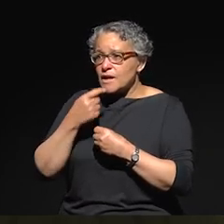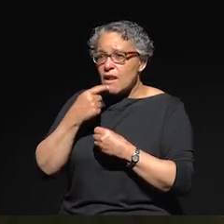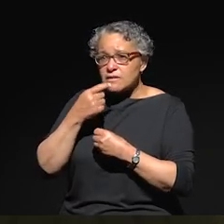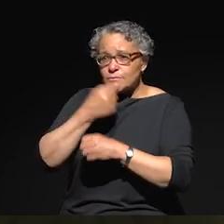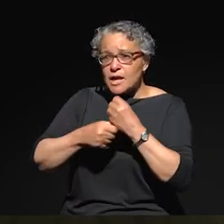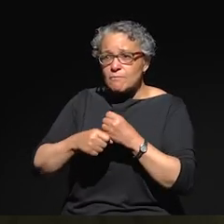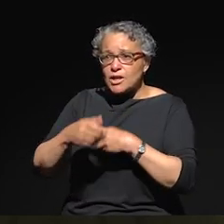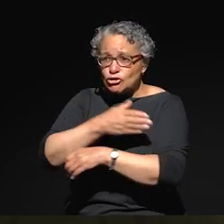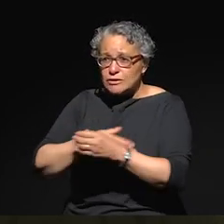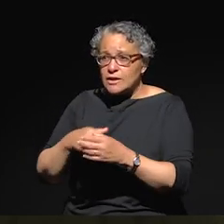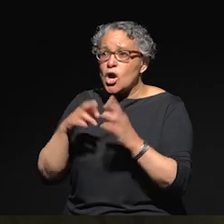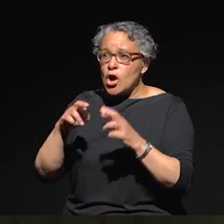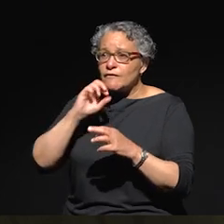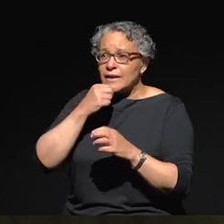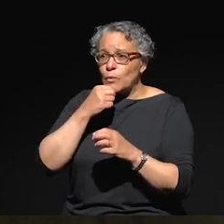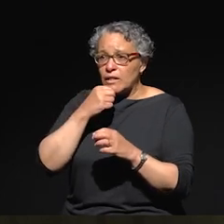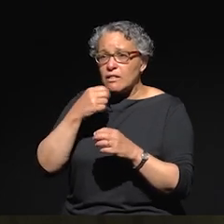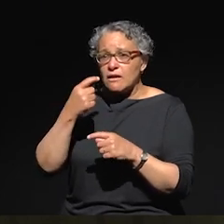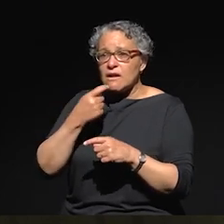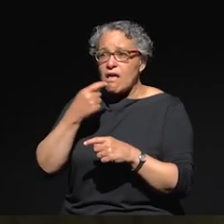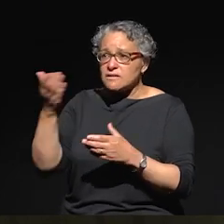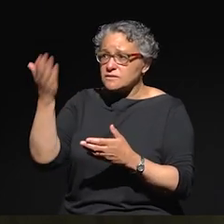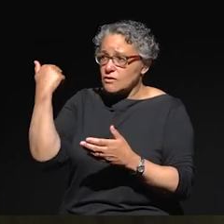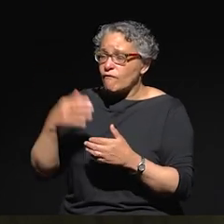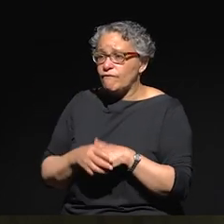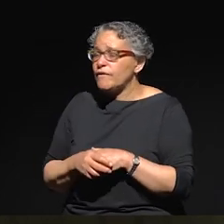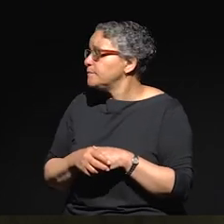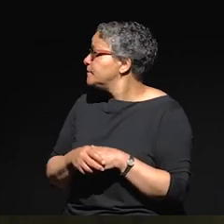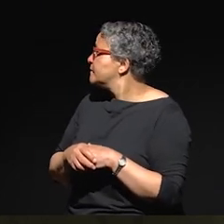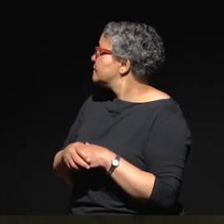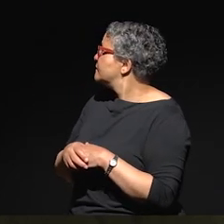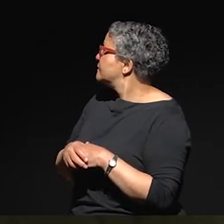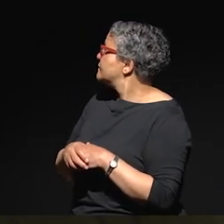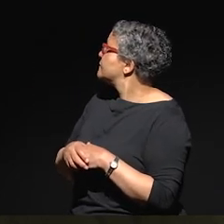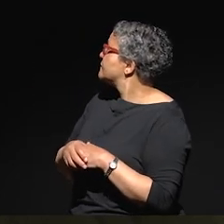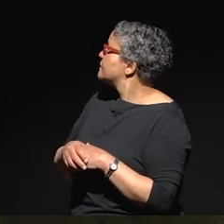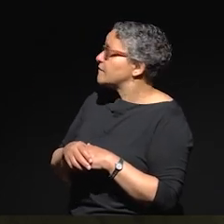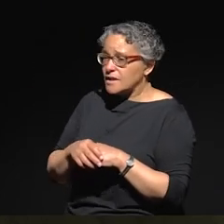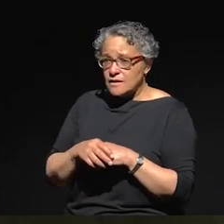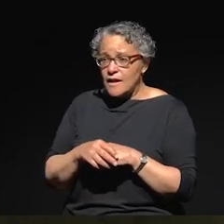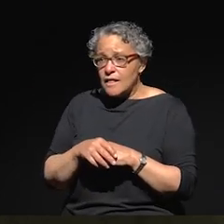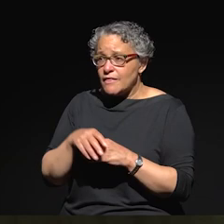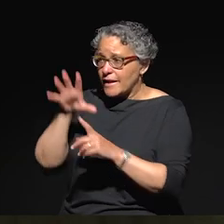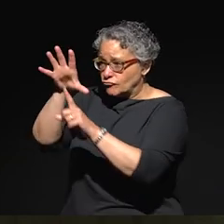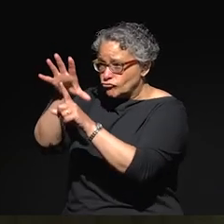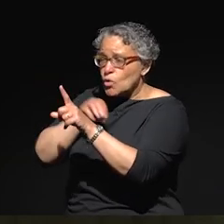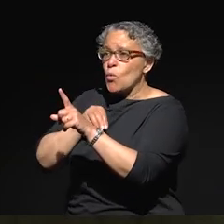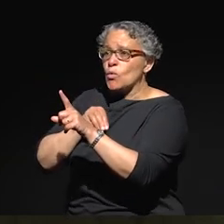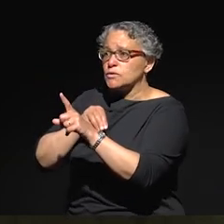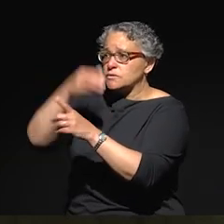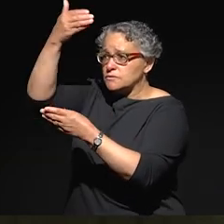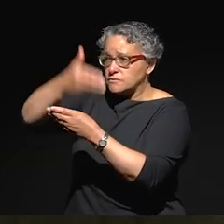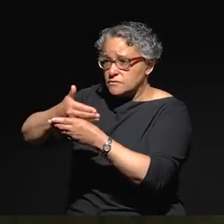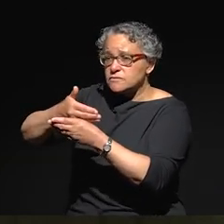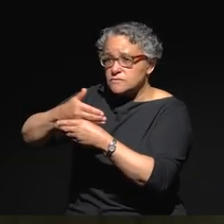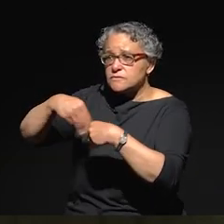so hopefully eventually there'll be new glass on them. But they recorded them, and here you see, and then